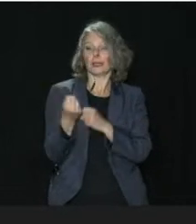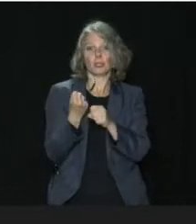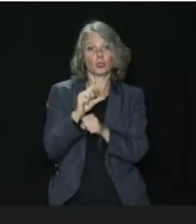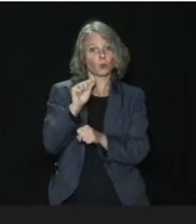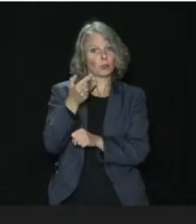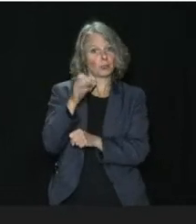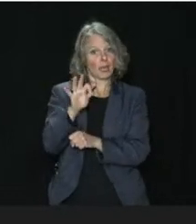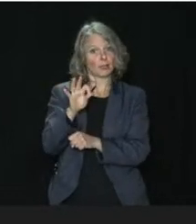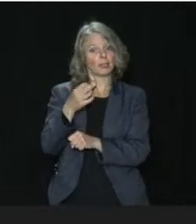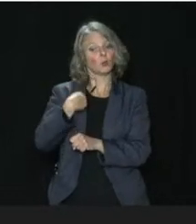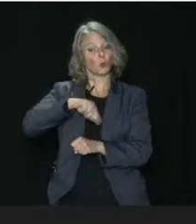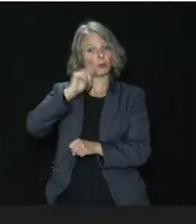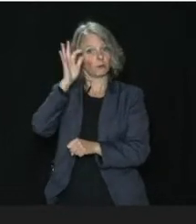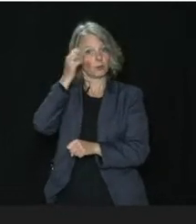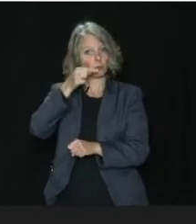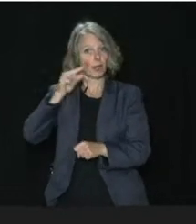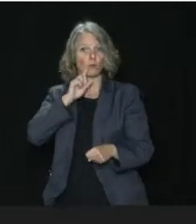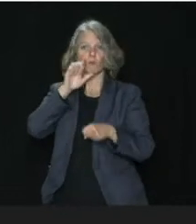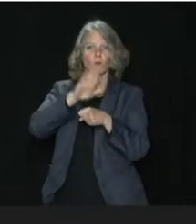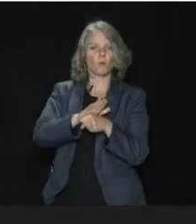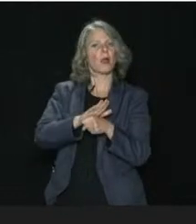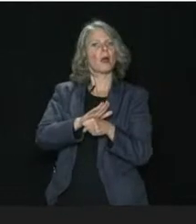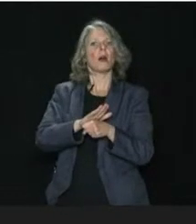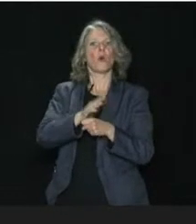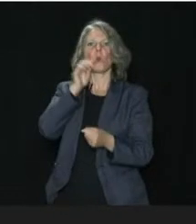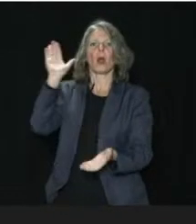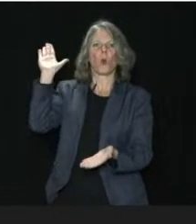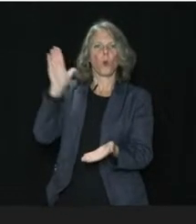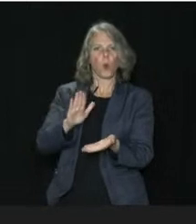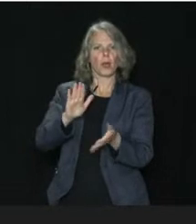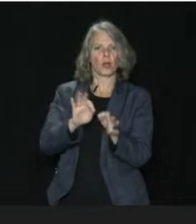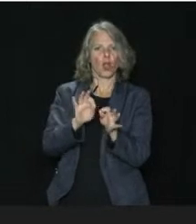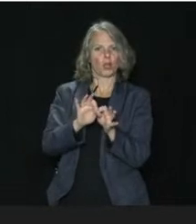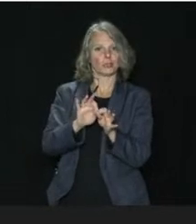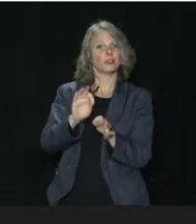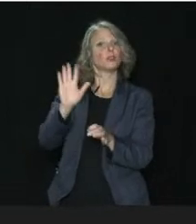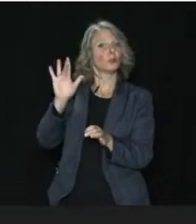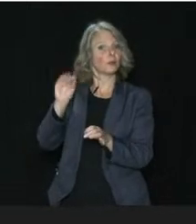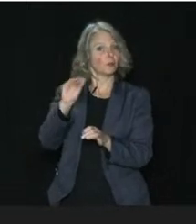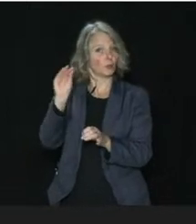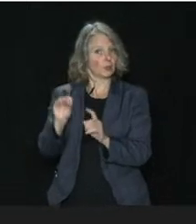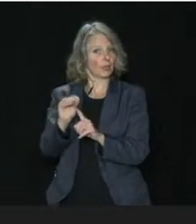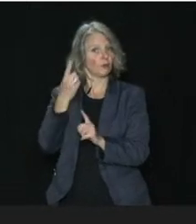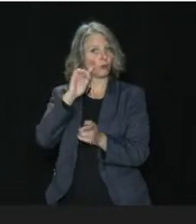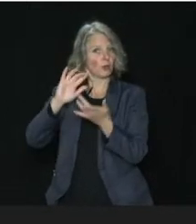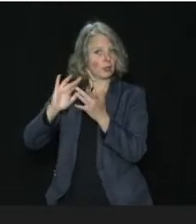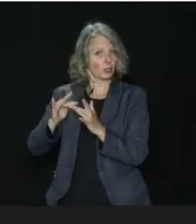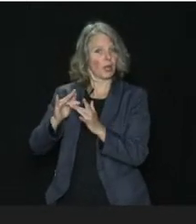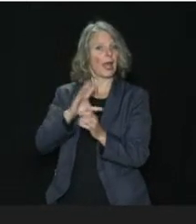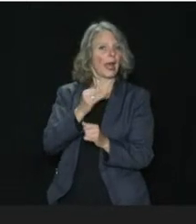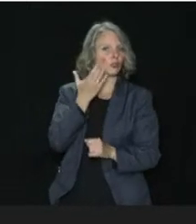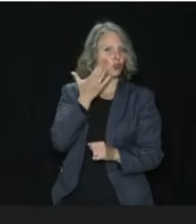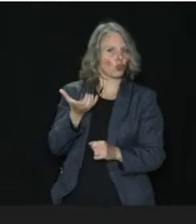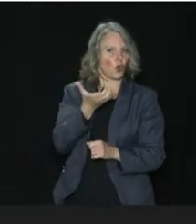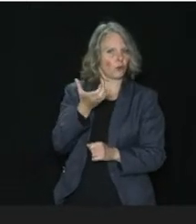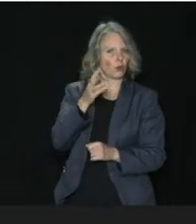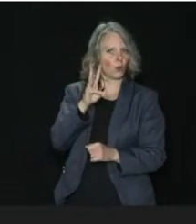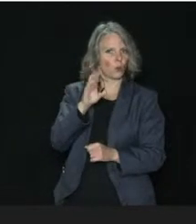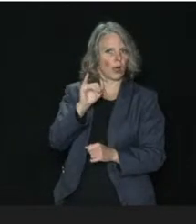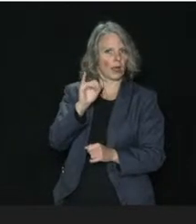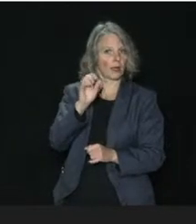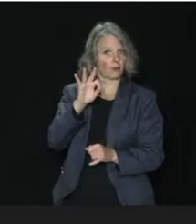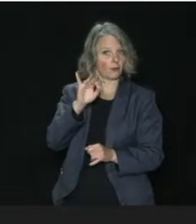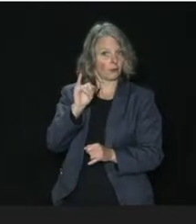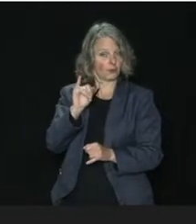to reduce costs for cell services by 25%. Also for Wi-Fi. Today, we've seen the